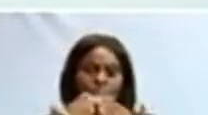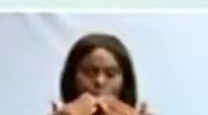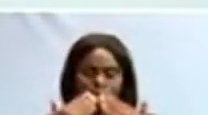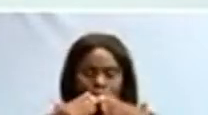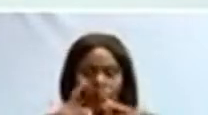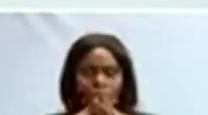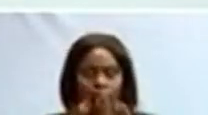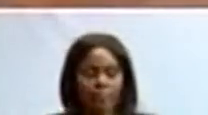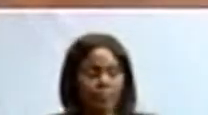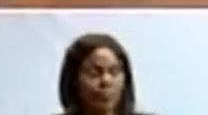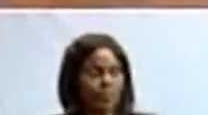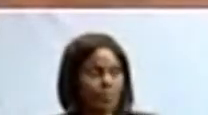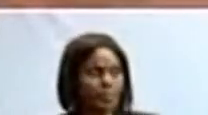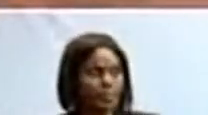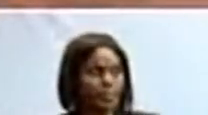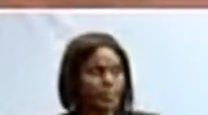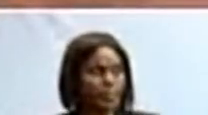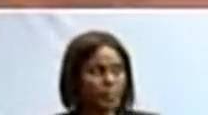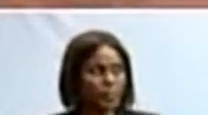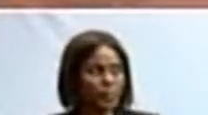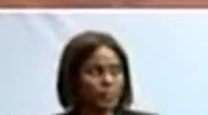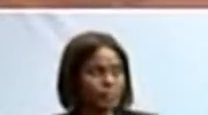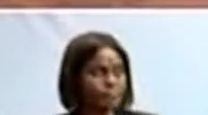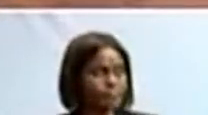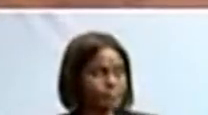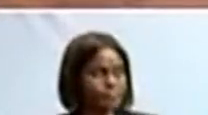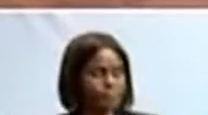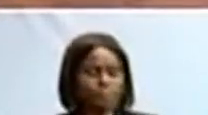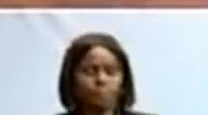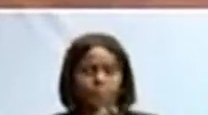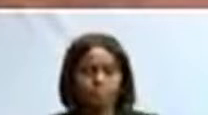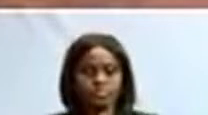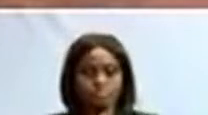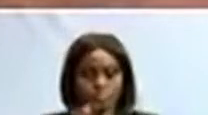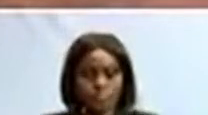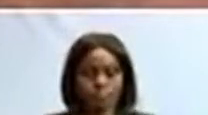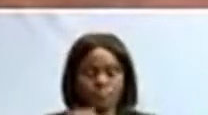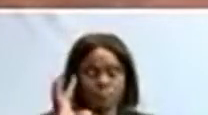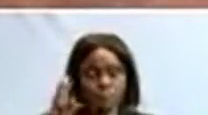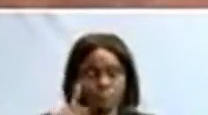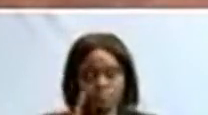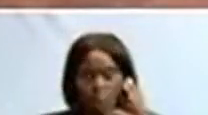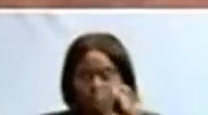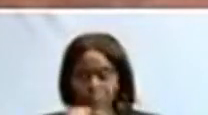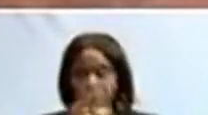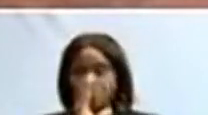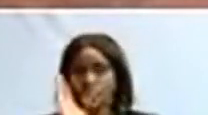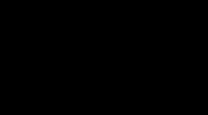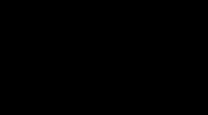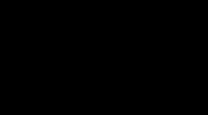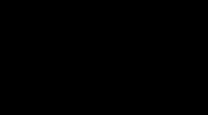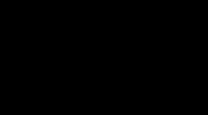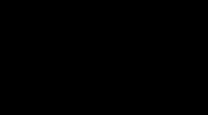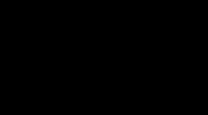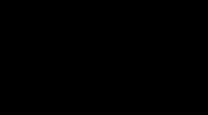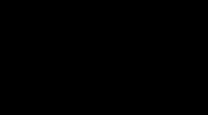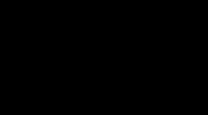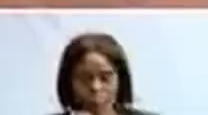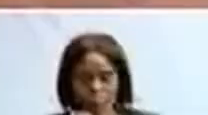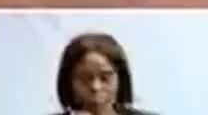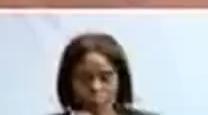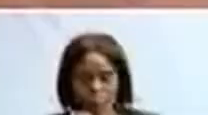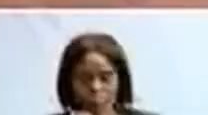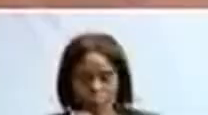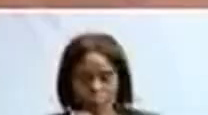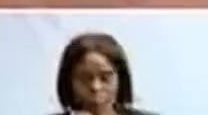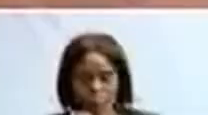Chair. Find that Appendix 6, find attached the bank statements for